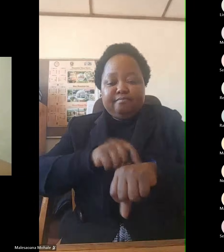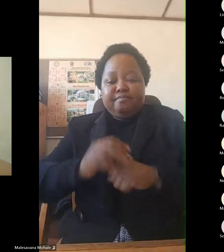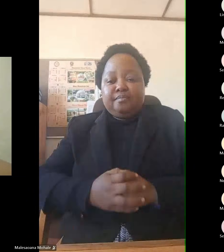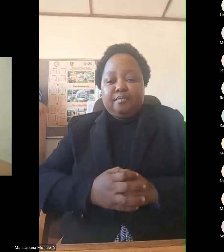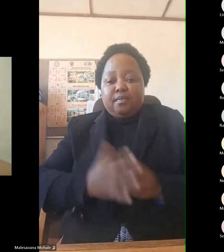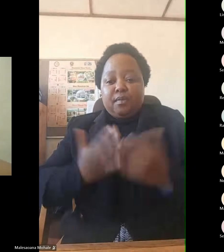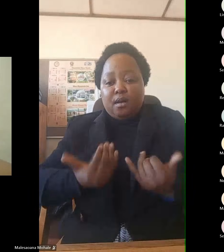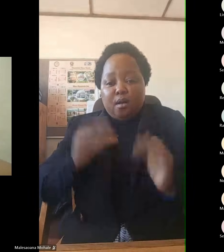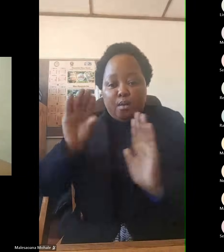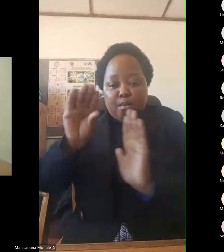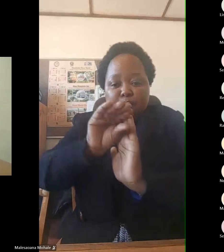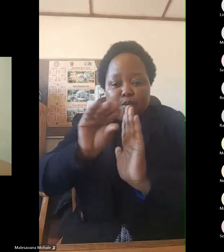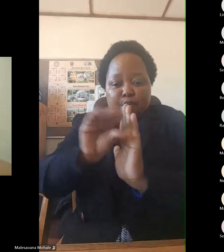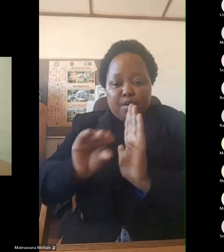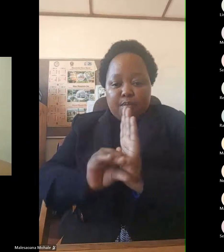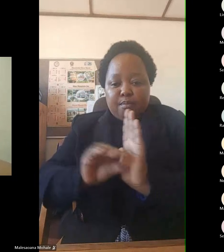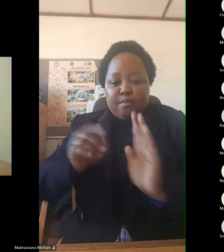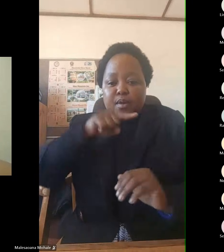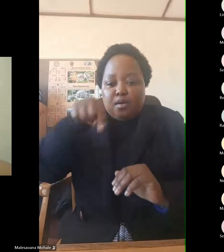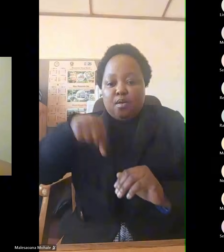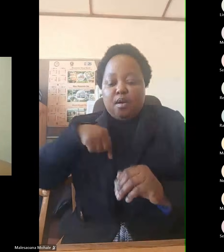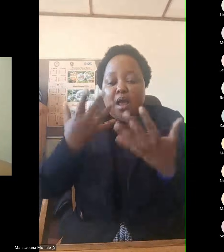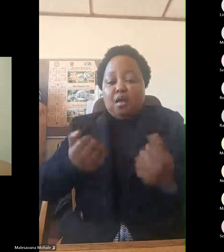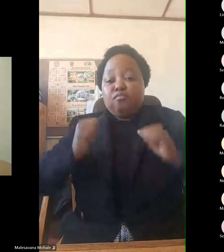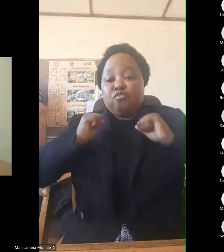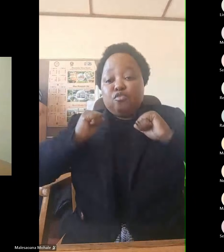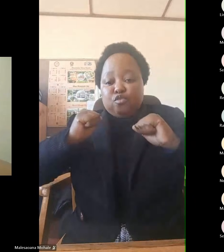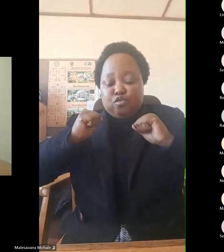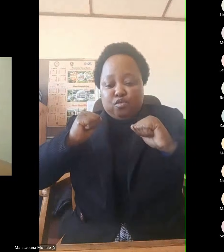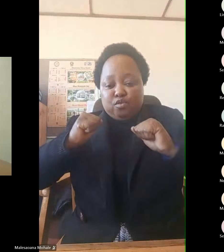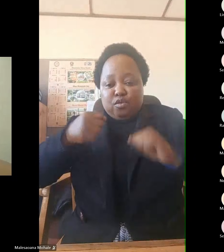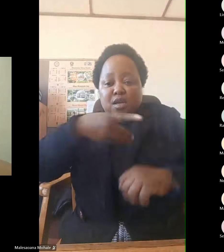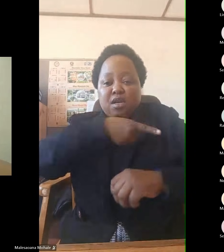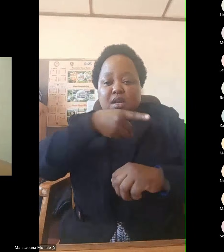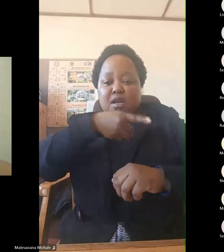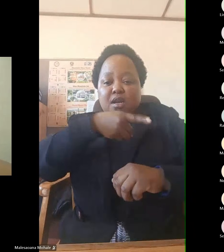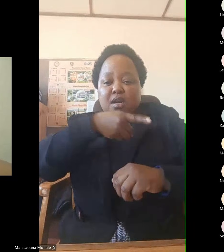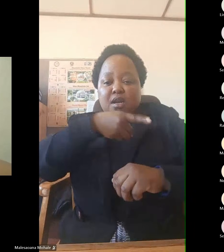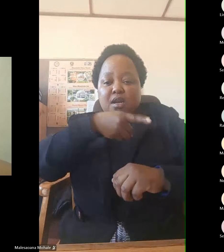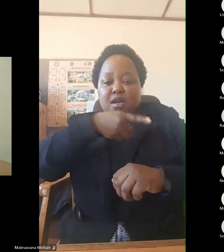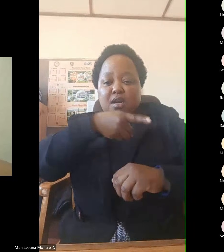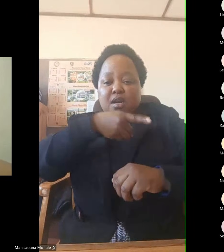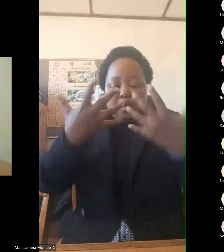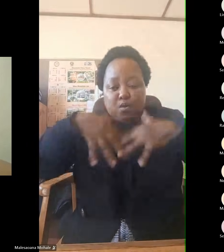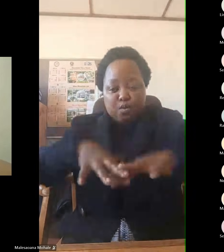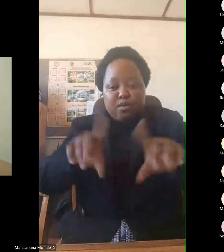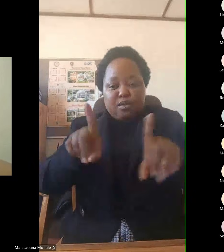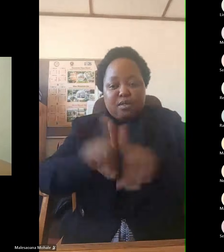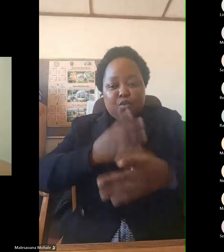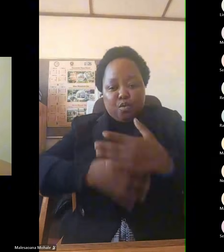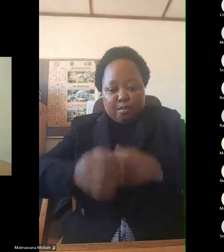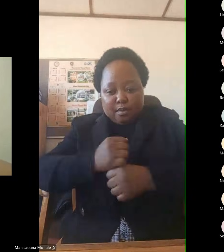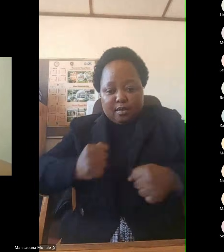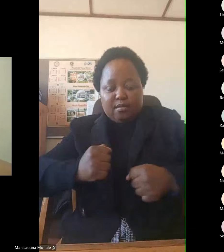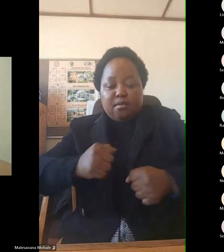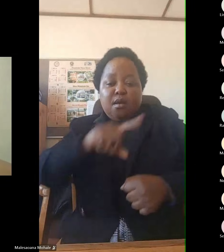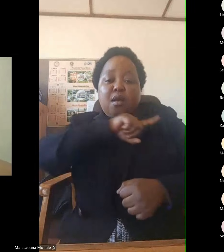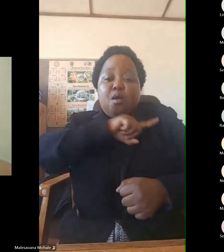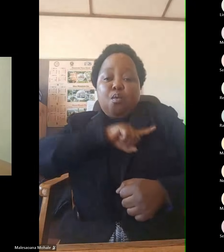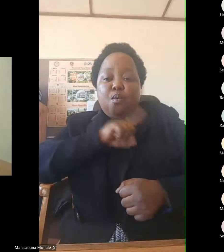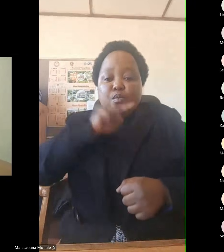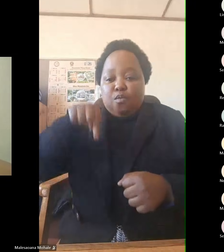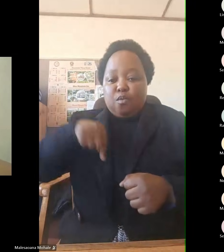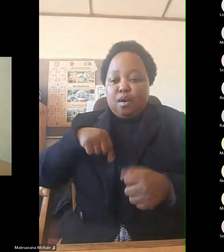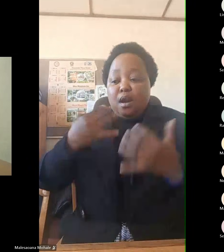you know, has a very strong gender and social inclusion and commitment. And that is why we are still very